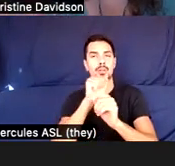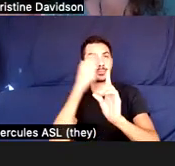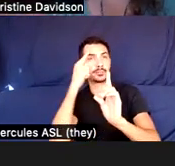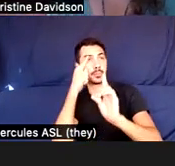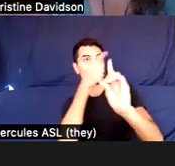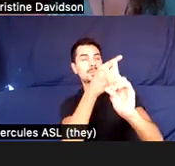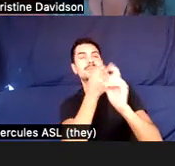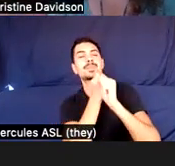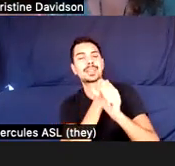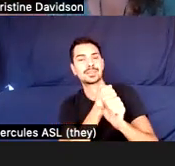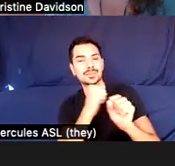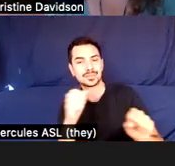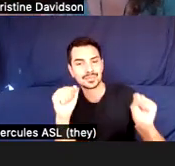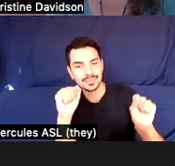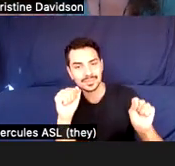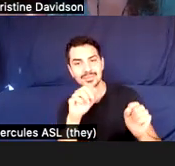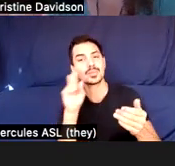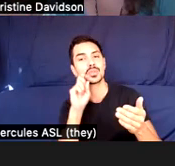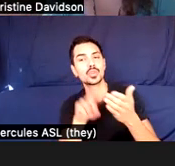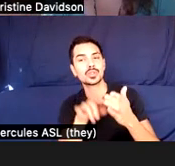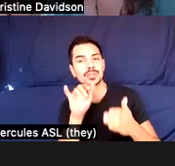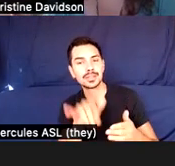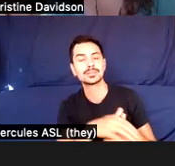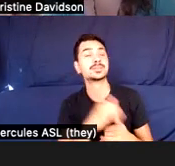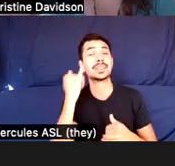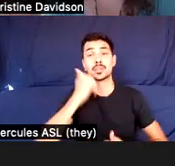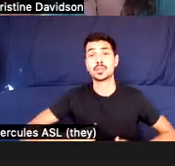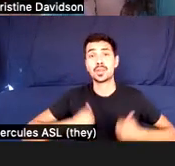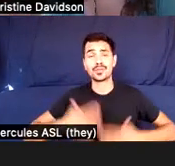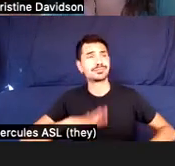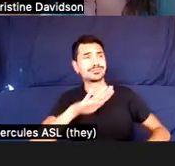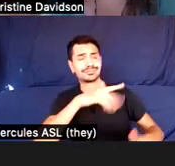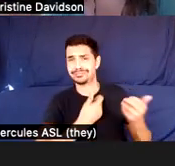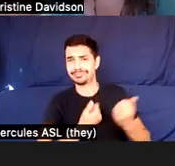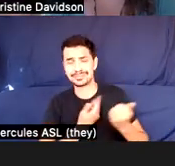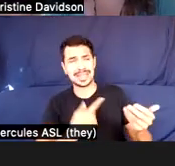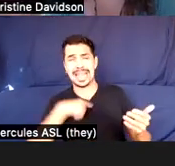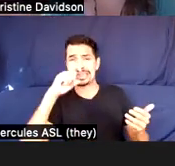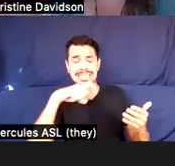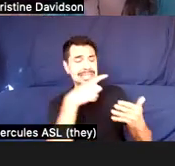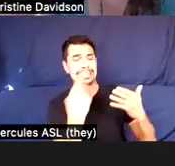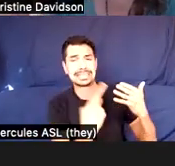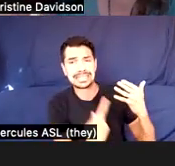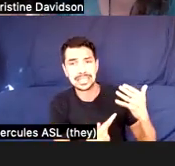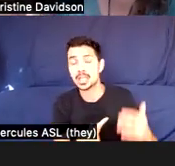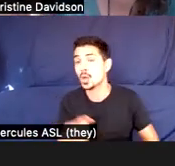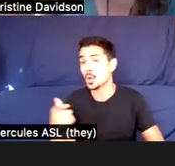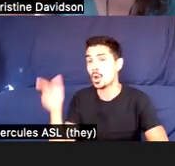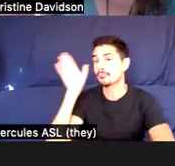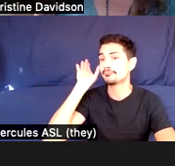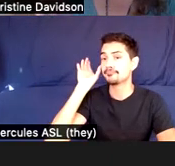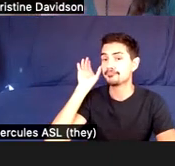When the victim or survivor expresses a need, we do our best to meet that. And so it may not be in